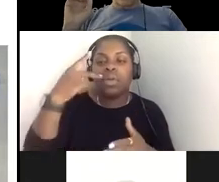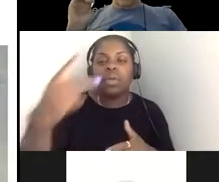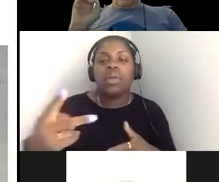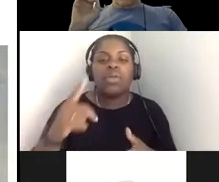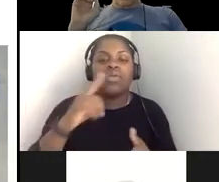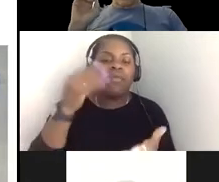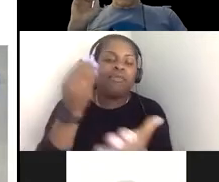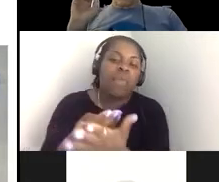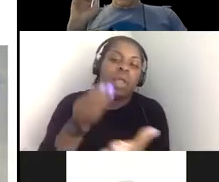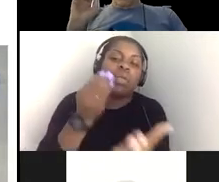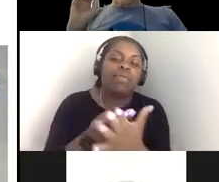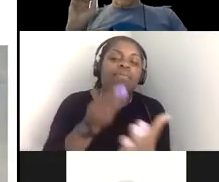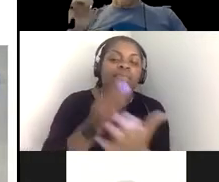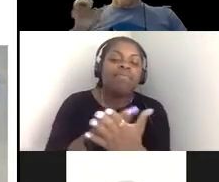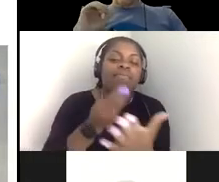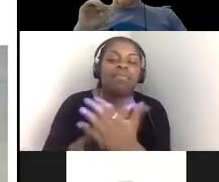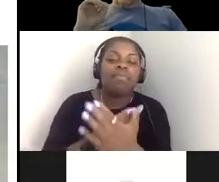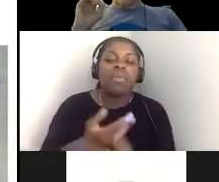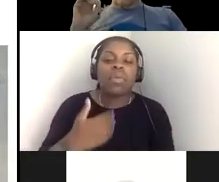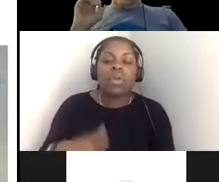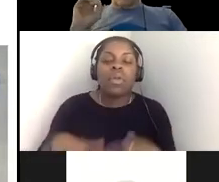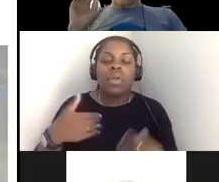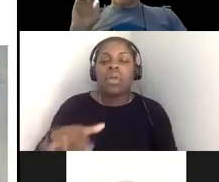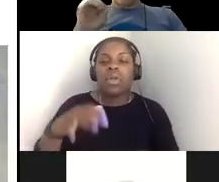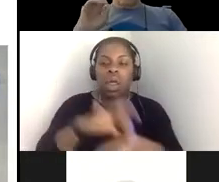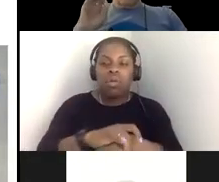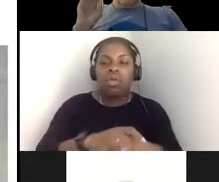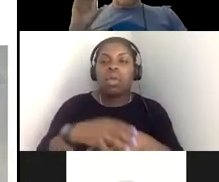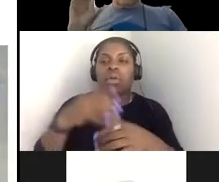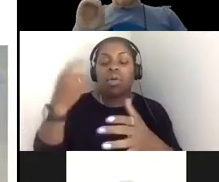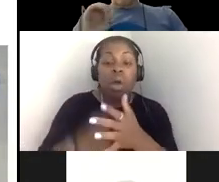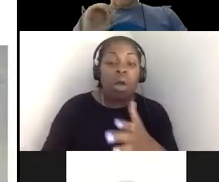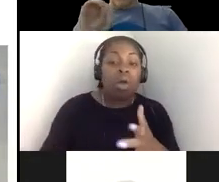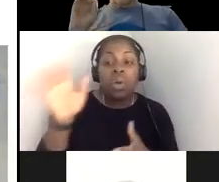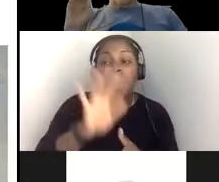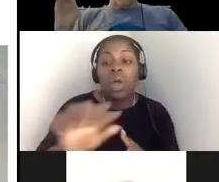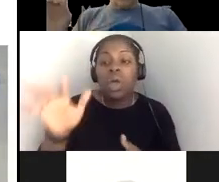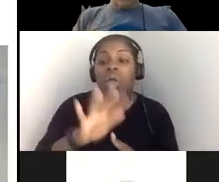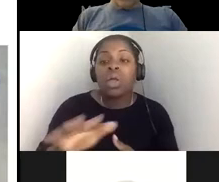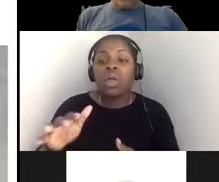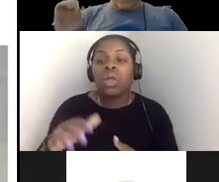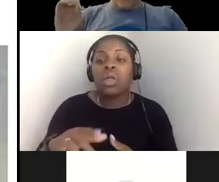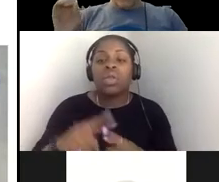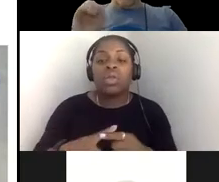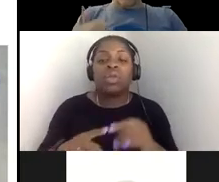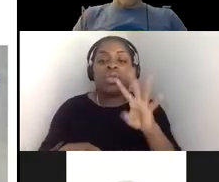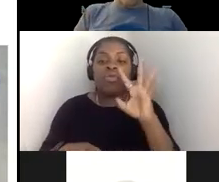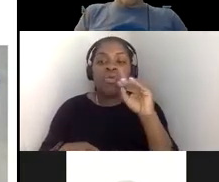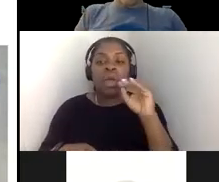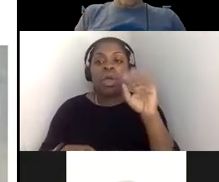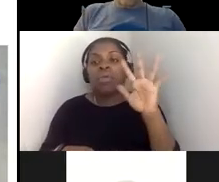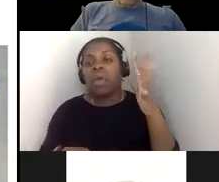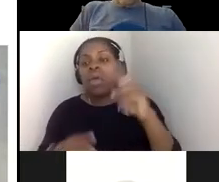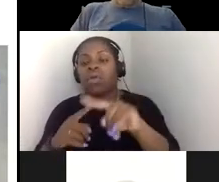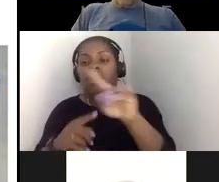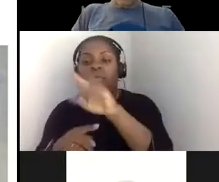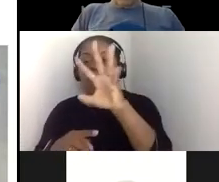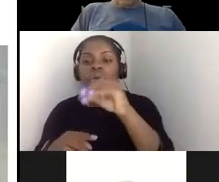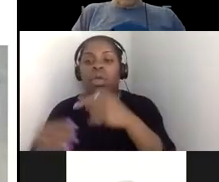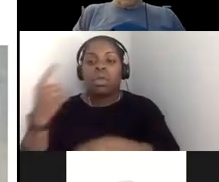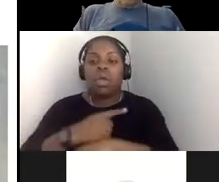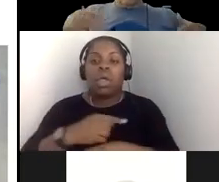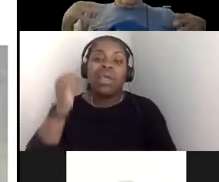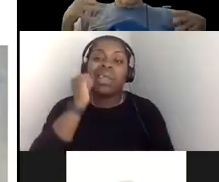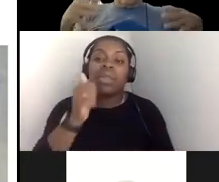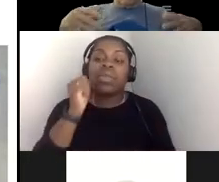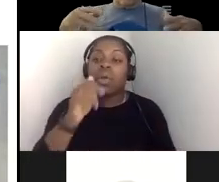finances. Electronic monitors typically cost between $5 and $40 a day to be on a monitor. So for the